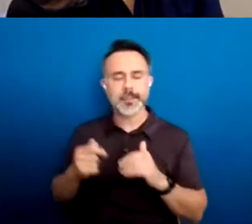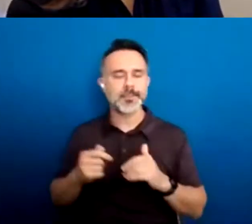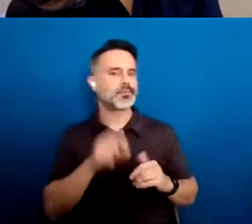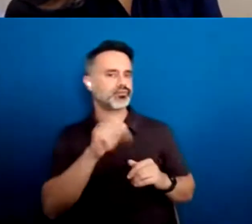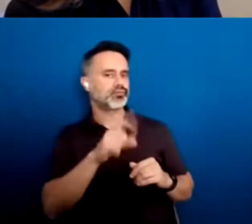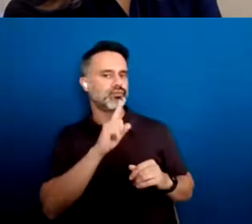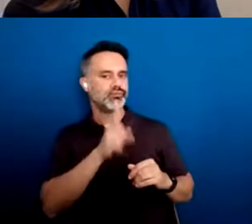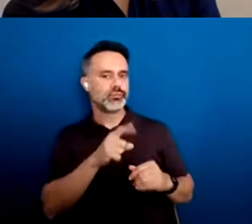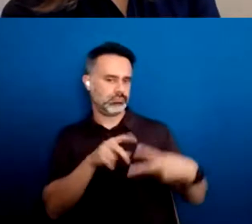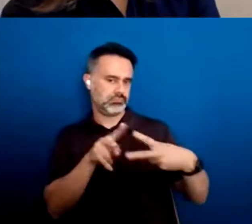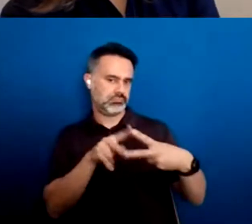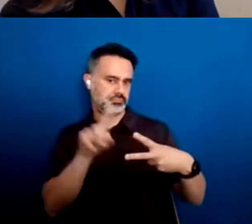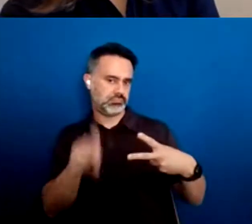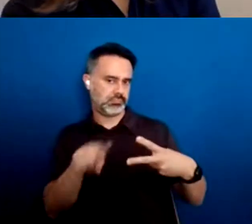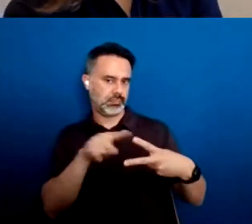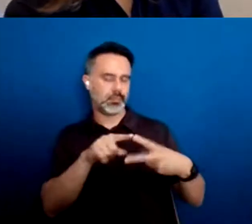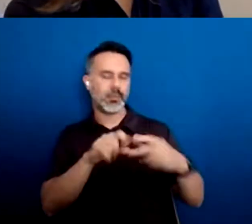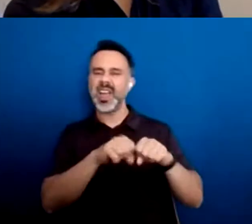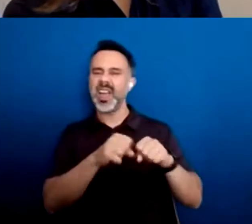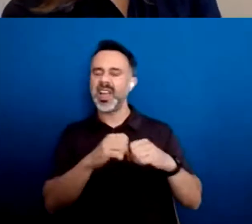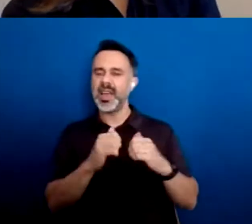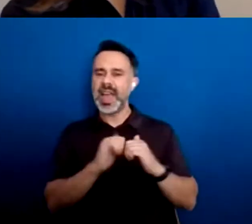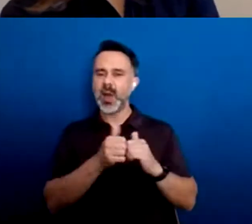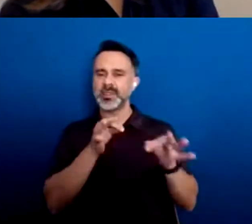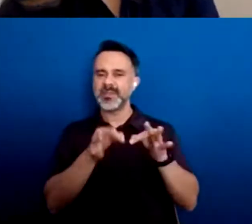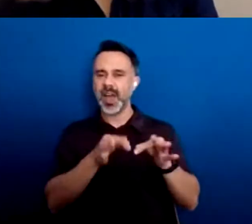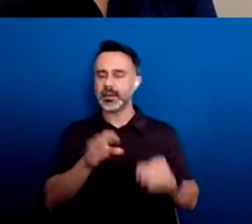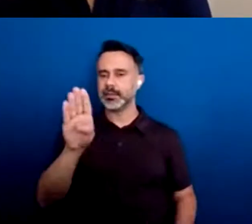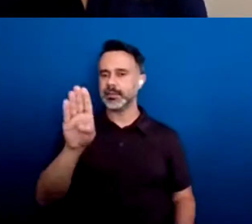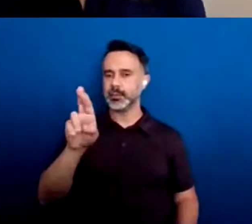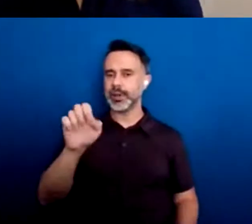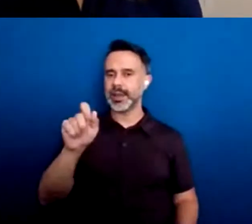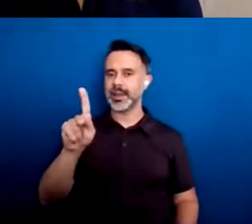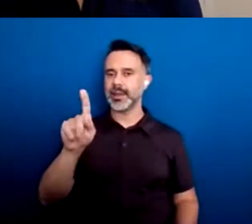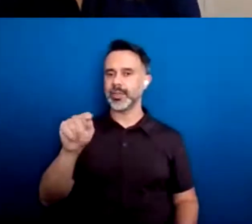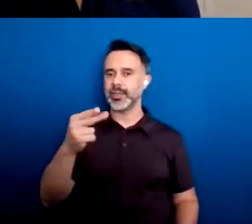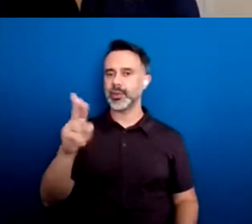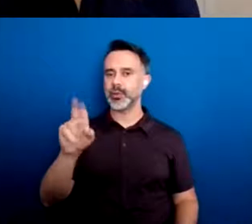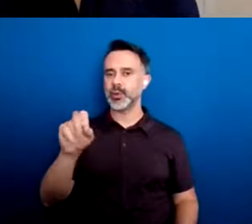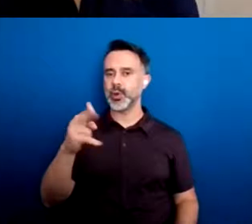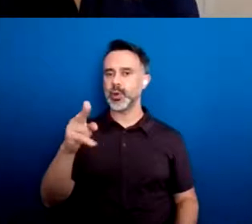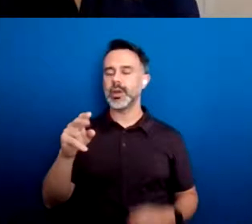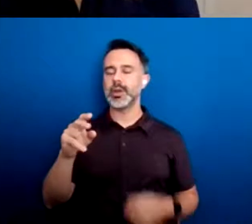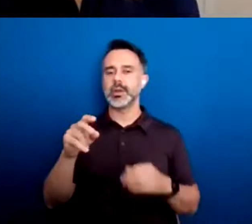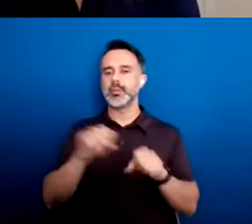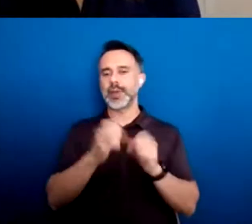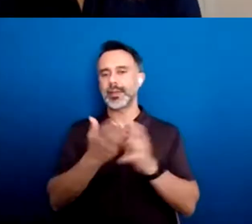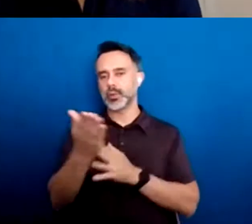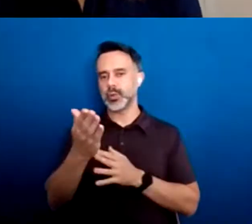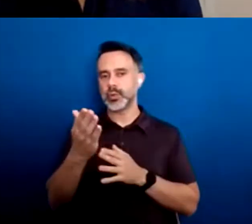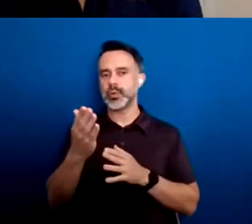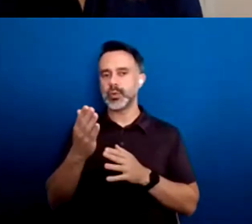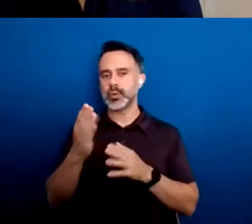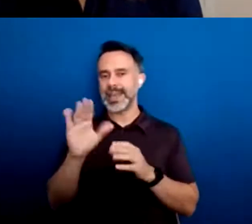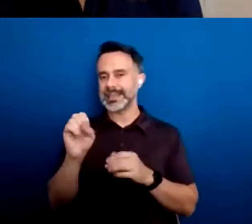question, how are breakthrough cases being defined? Yeah, so breakthroughs are being defined